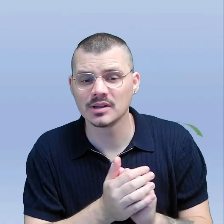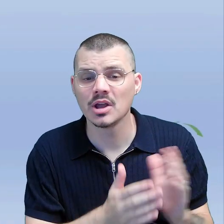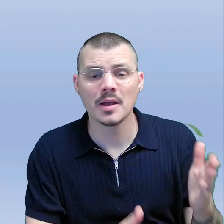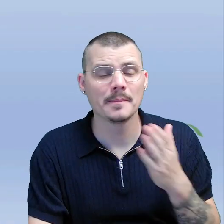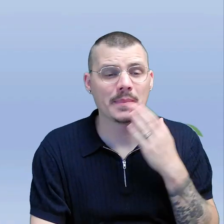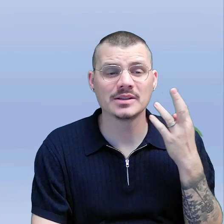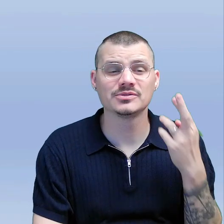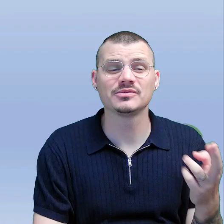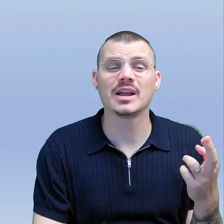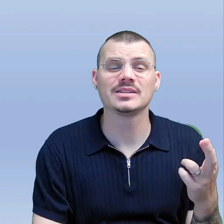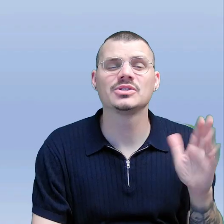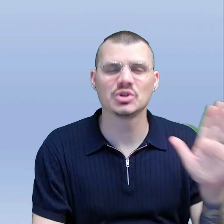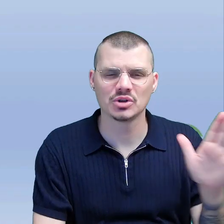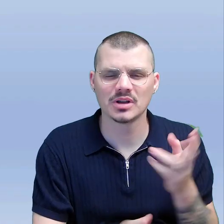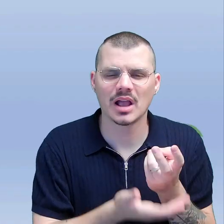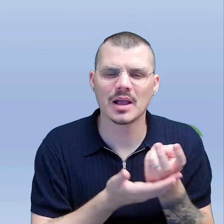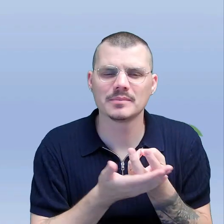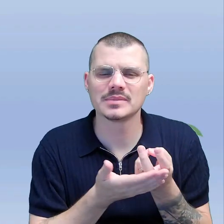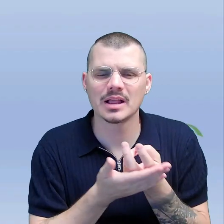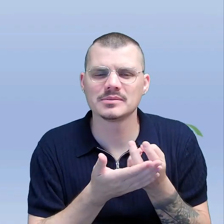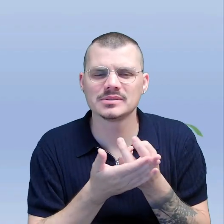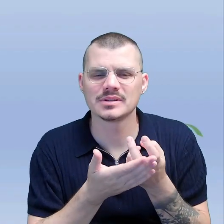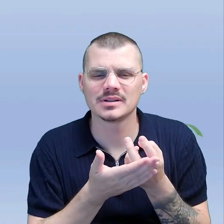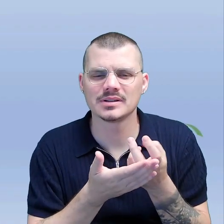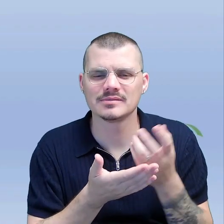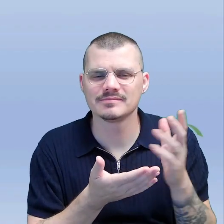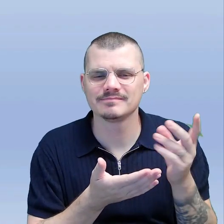best friend is her epilepsy